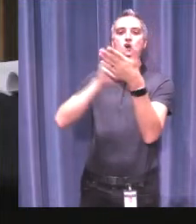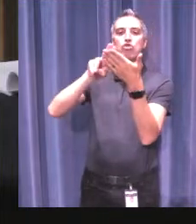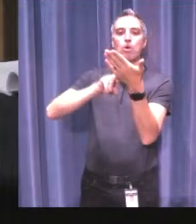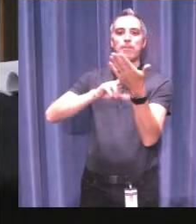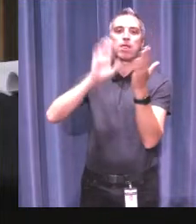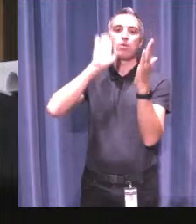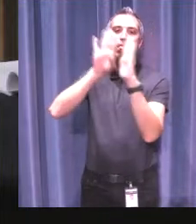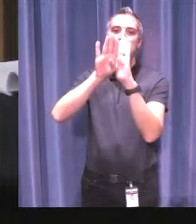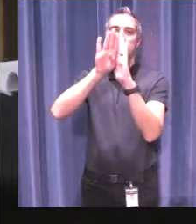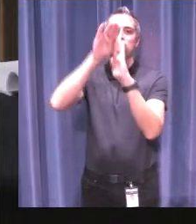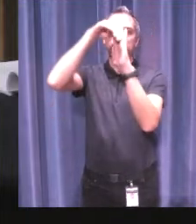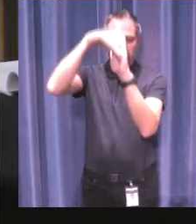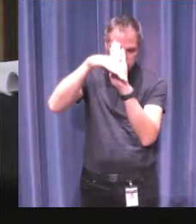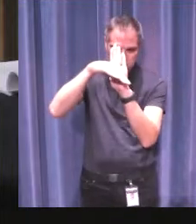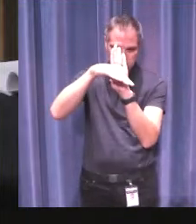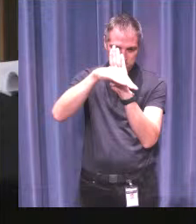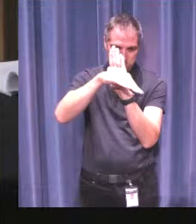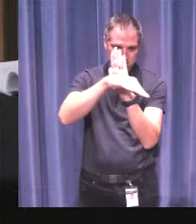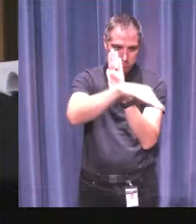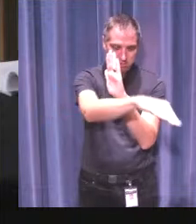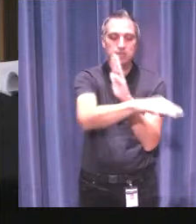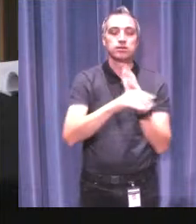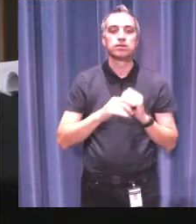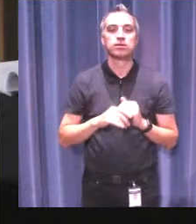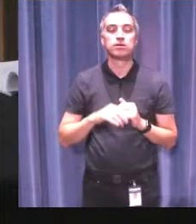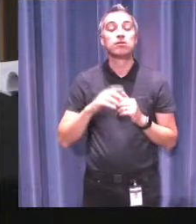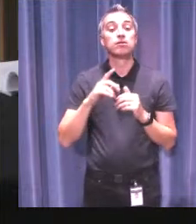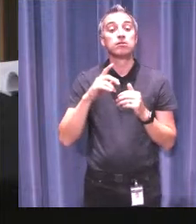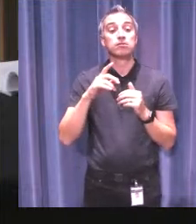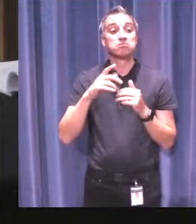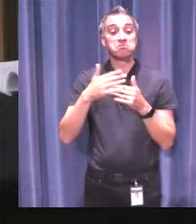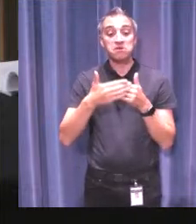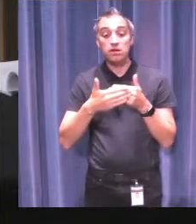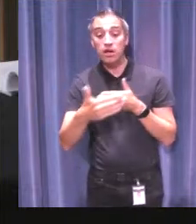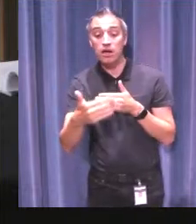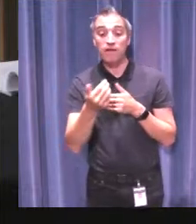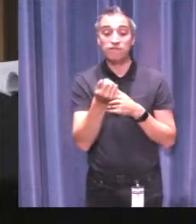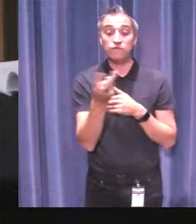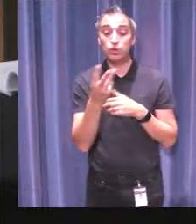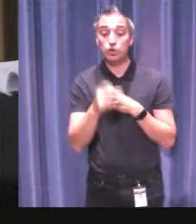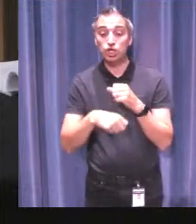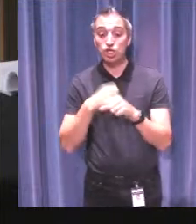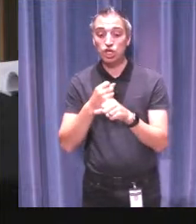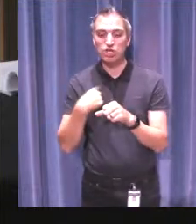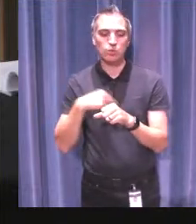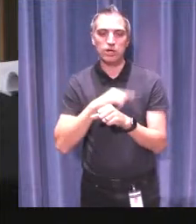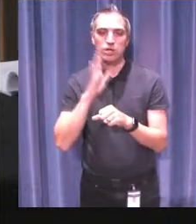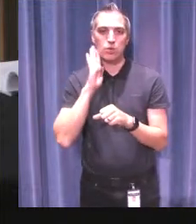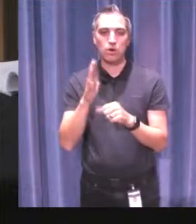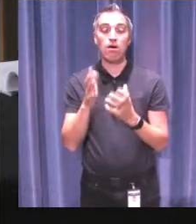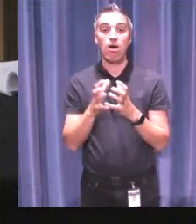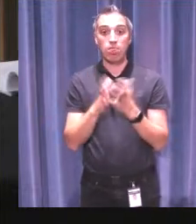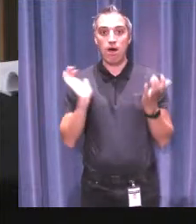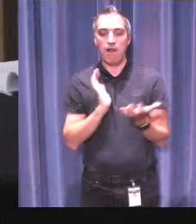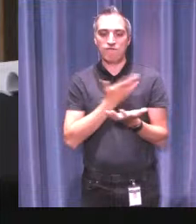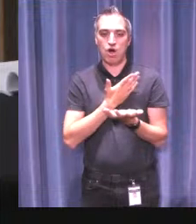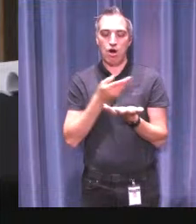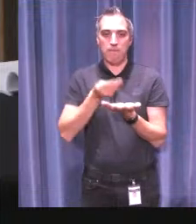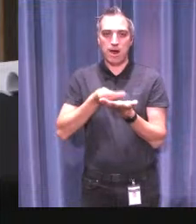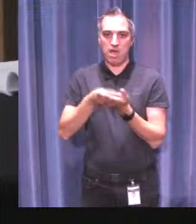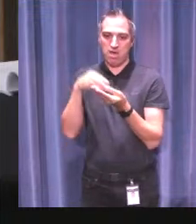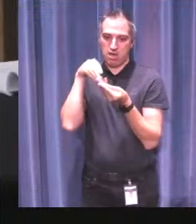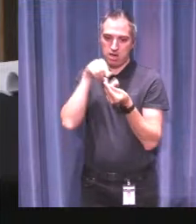continue to move down. We are going to, over the next few years, spend a disproportionate amount of our resources